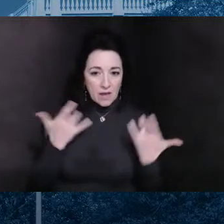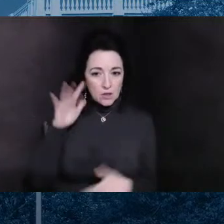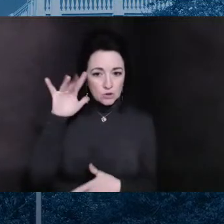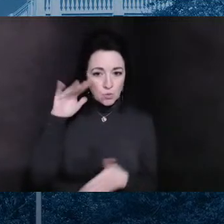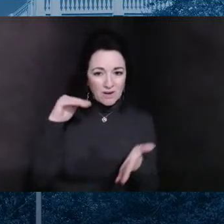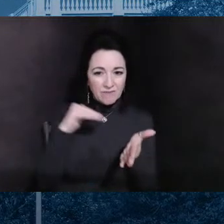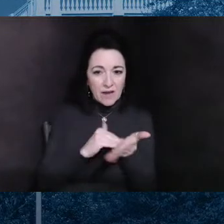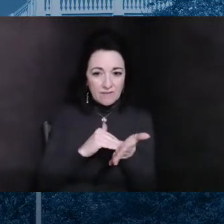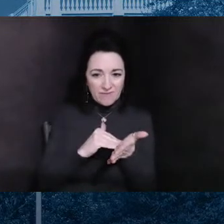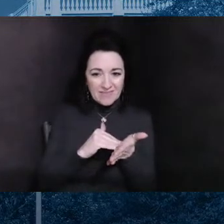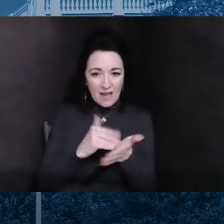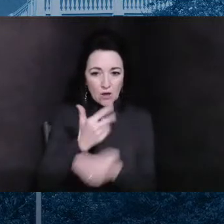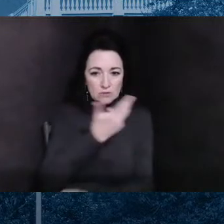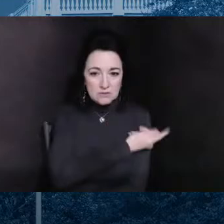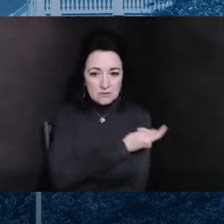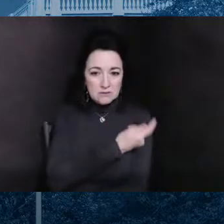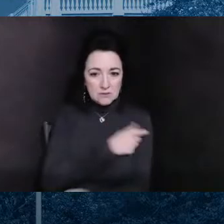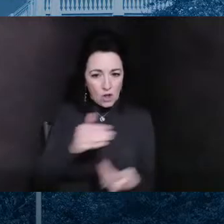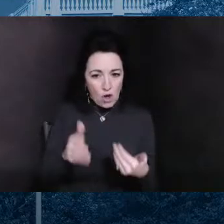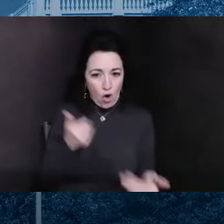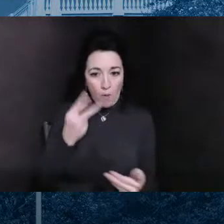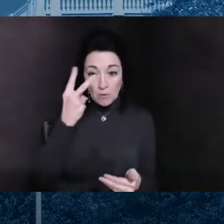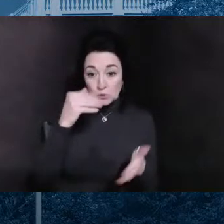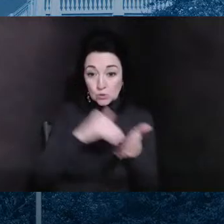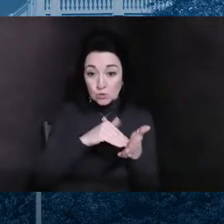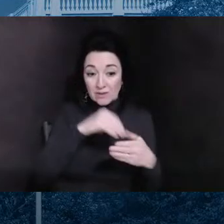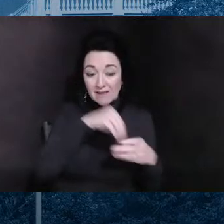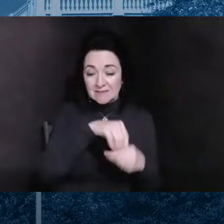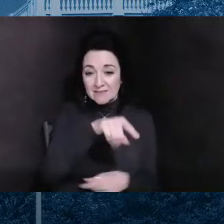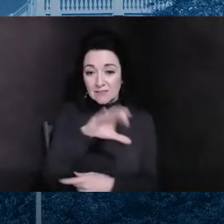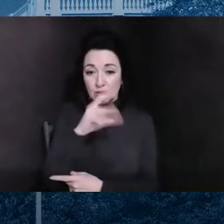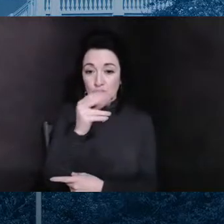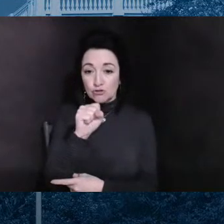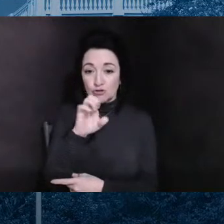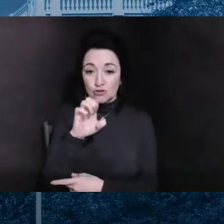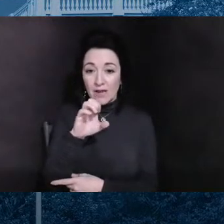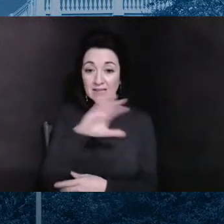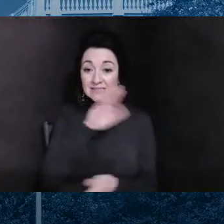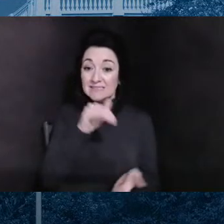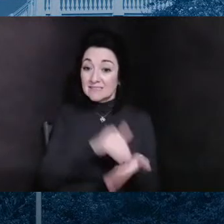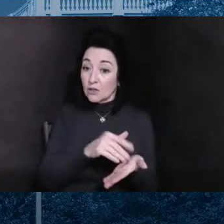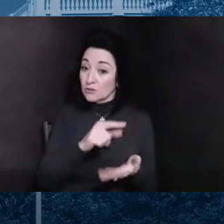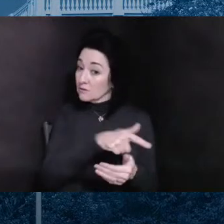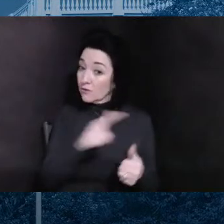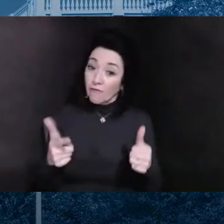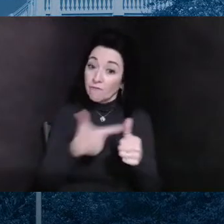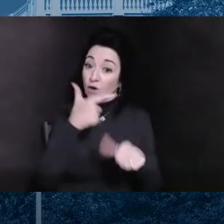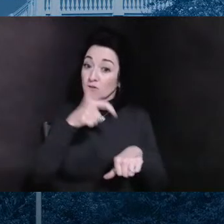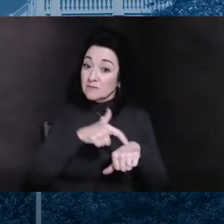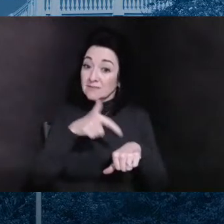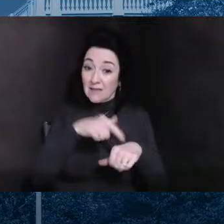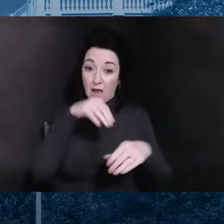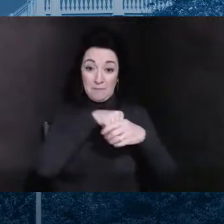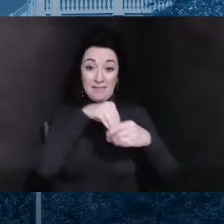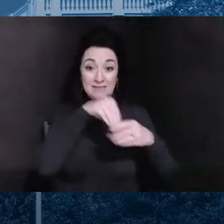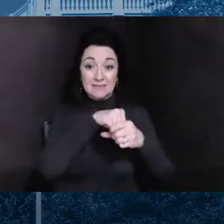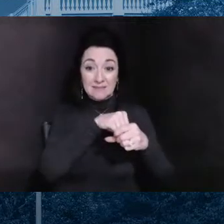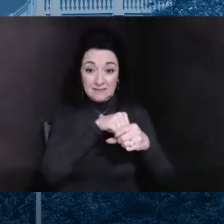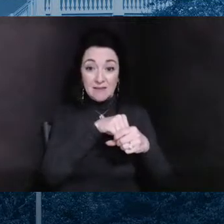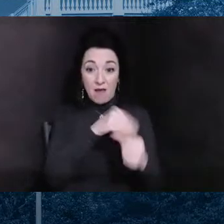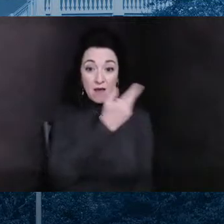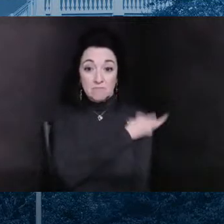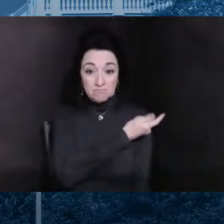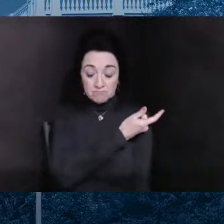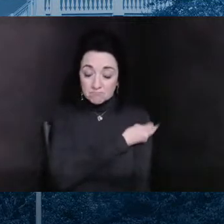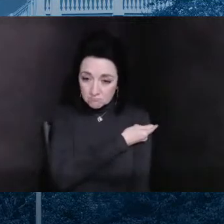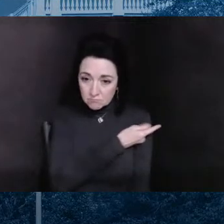vaccines, almost 2,000 at the Chase Center at our first real indoor event this weekend. So, we are